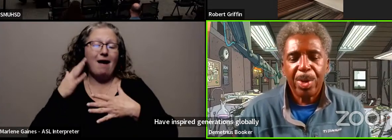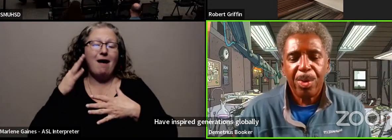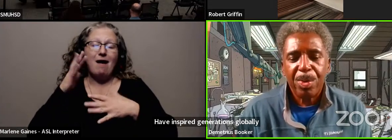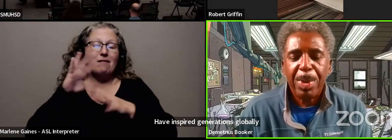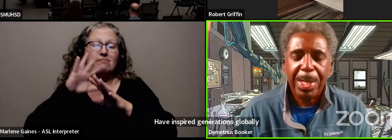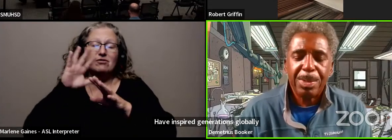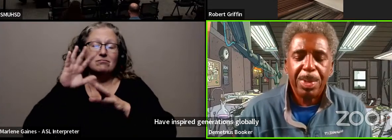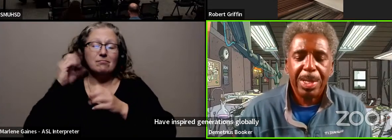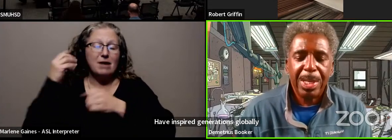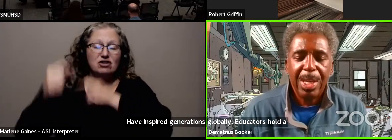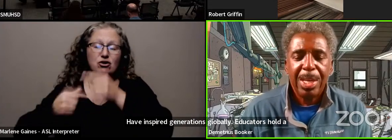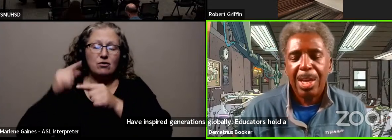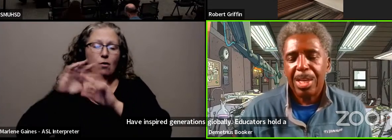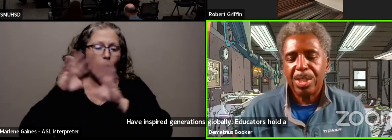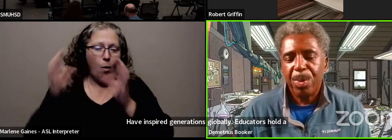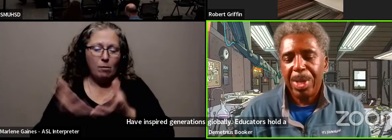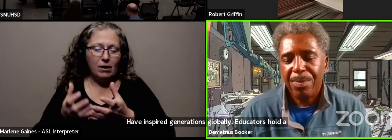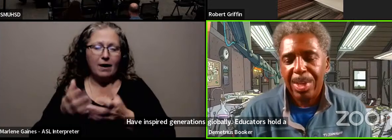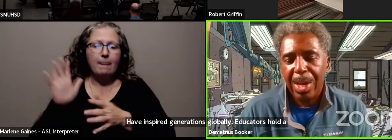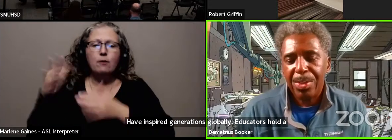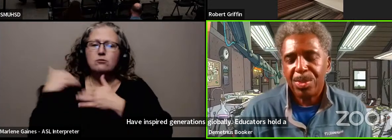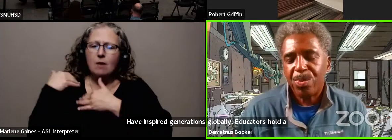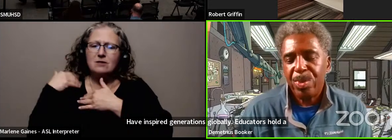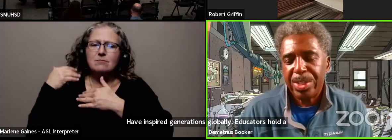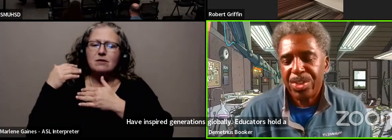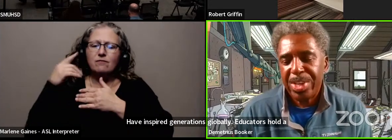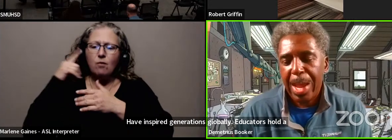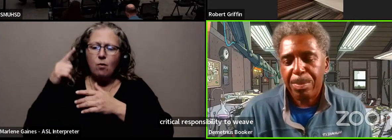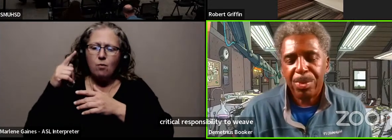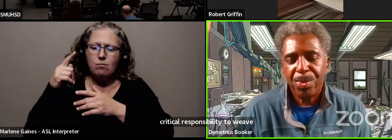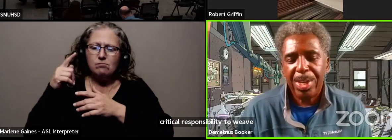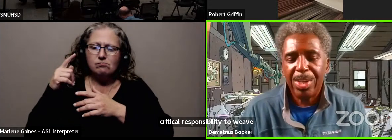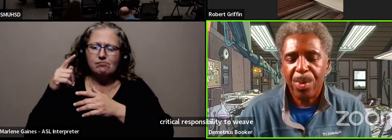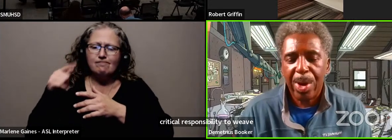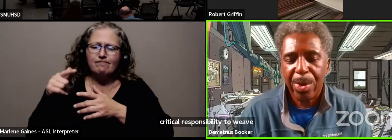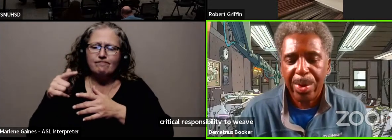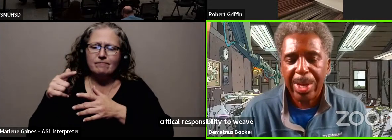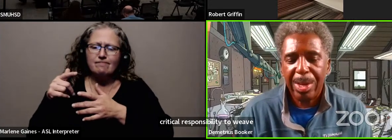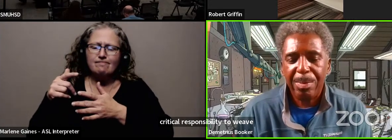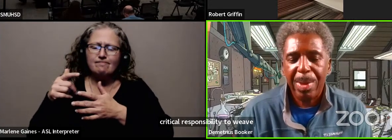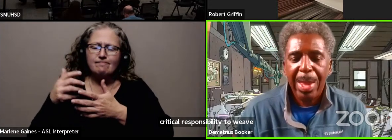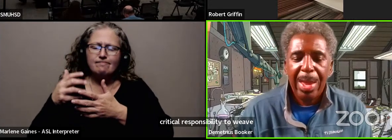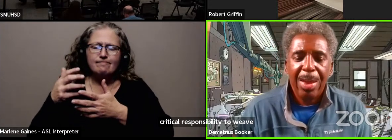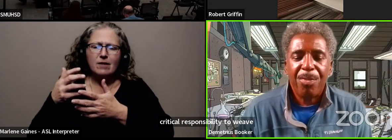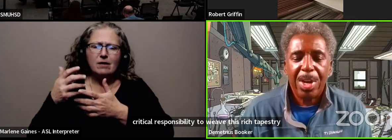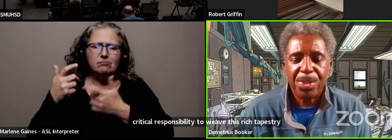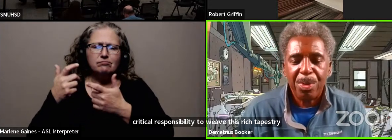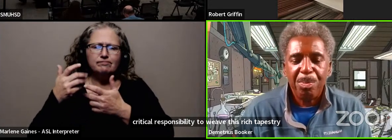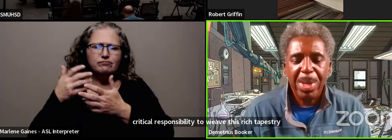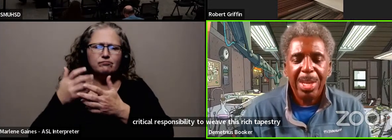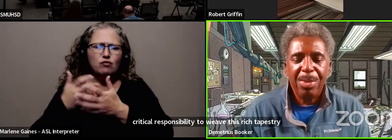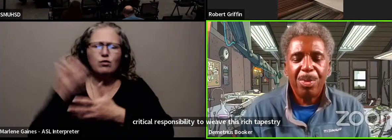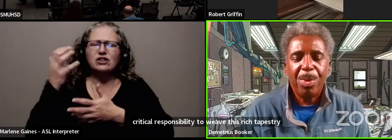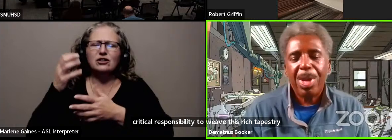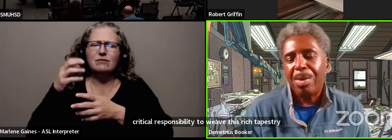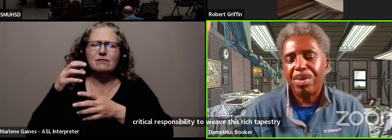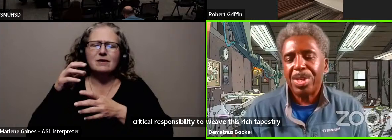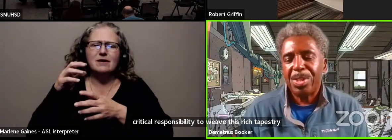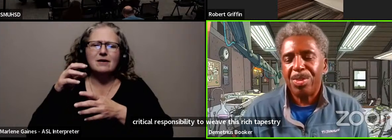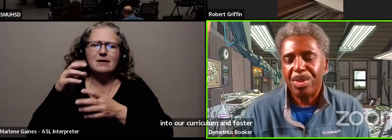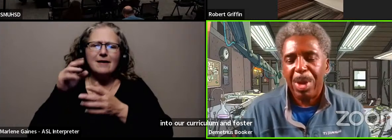hold a critical responsibility to weave this rich tapestry into our curriculum and foster